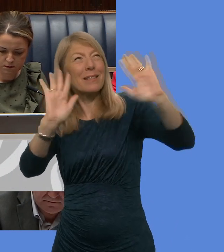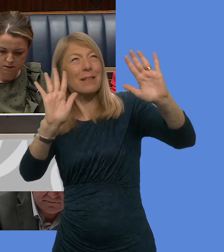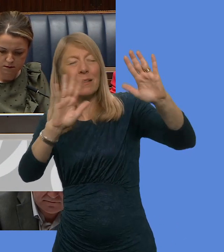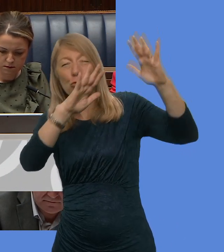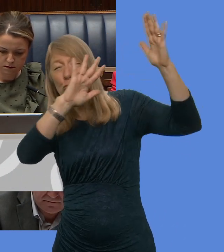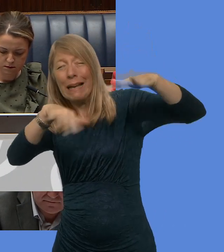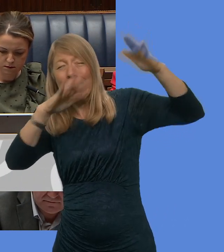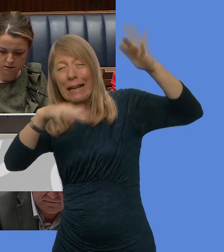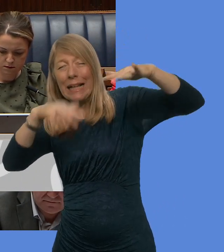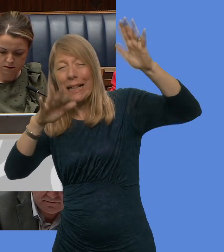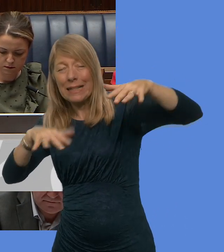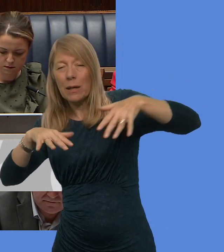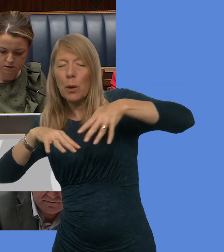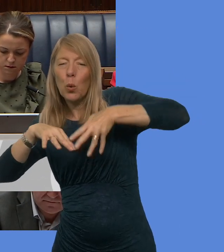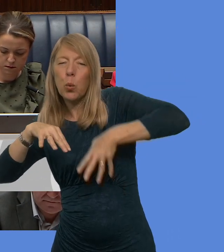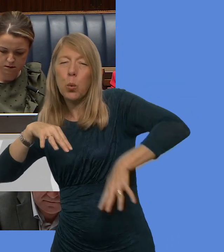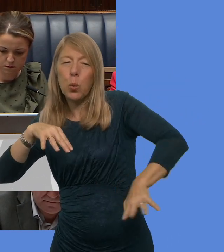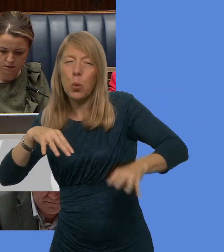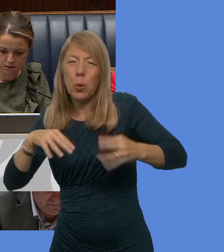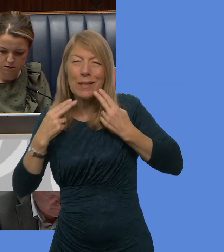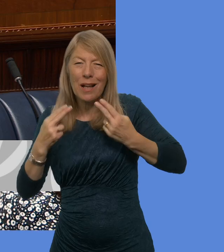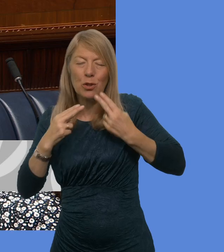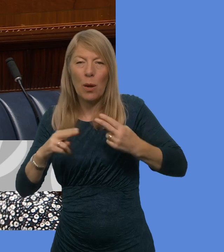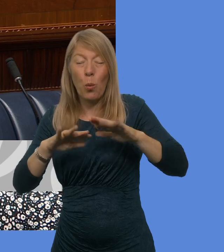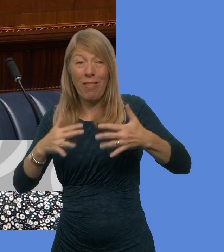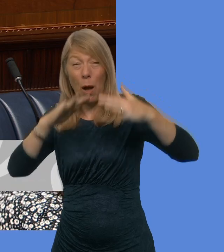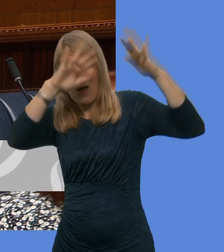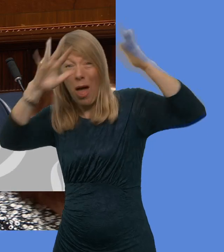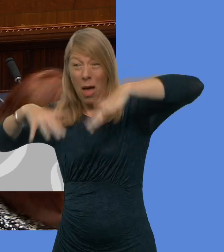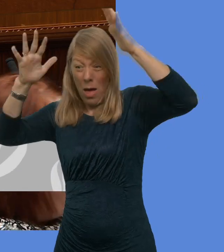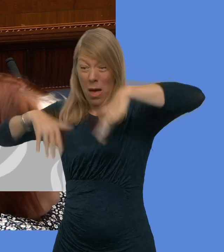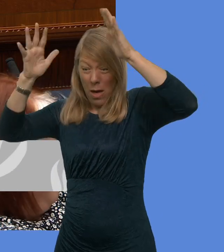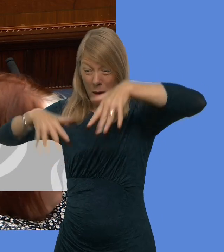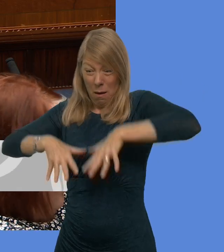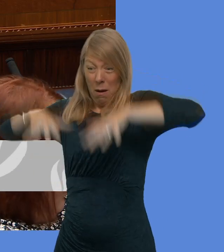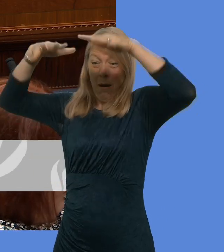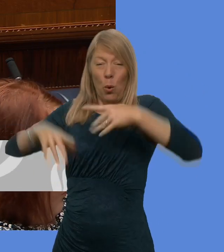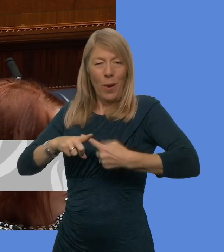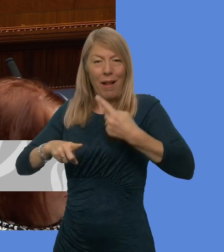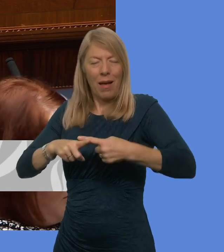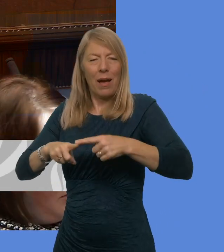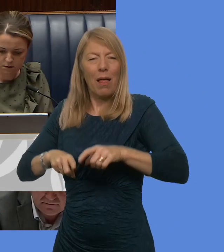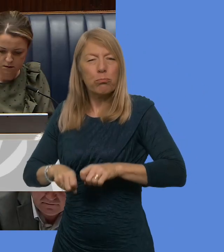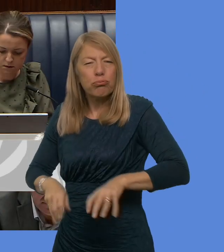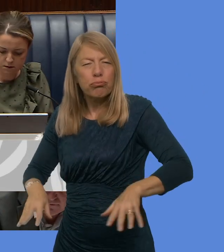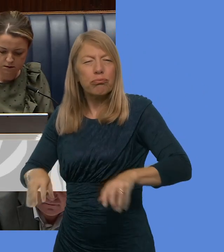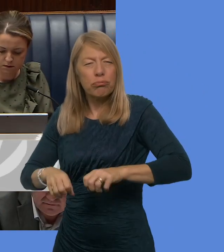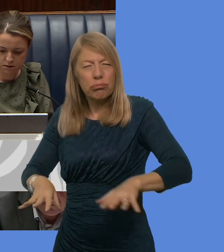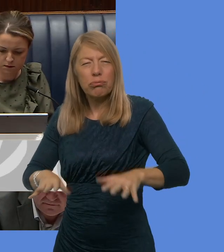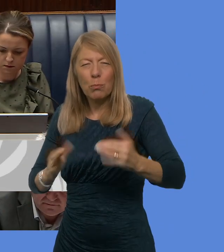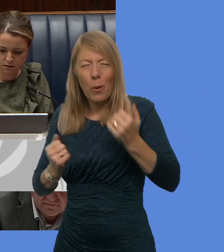doesn't become overpowered as quickly as it can in some circumstances. I'm also looking at, in terms of